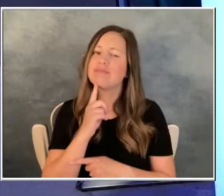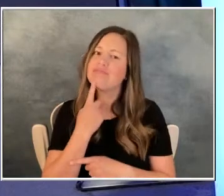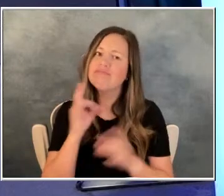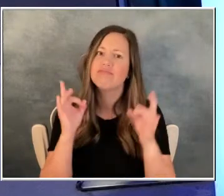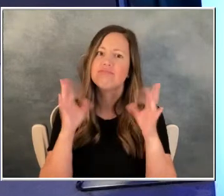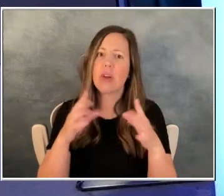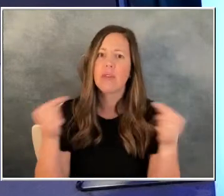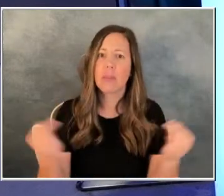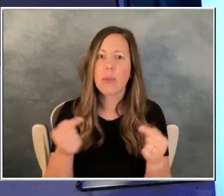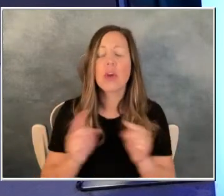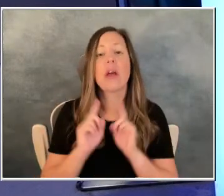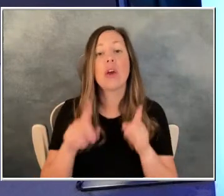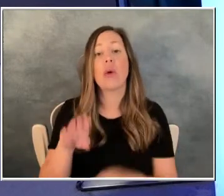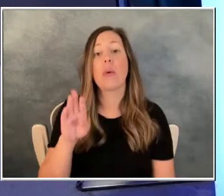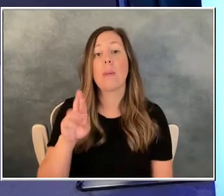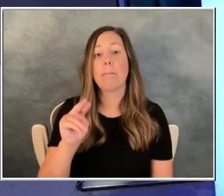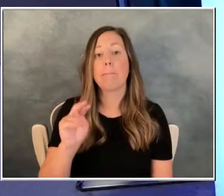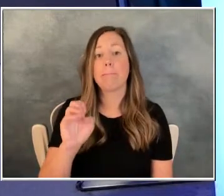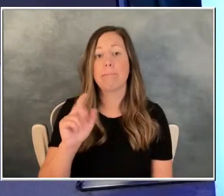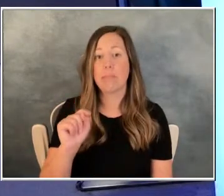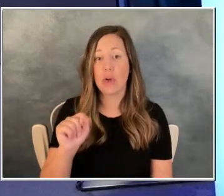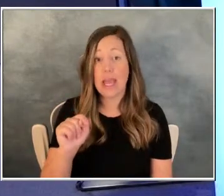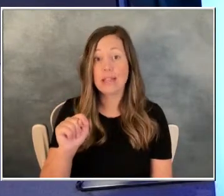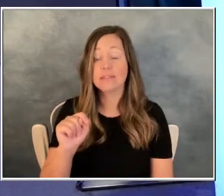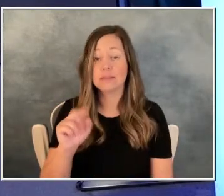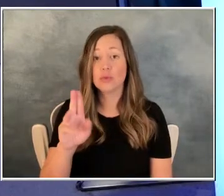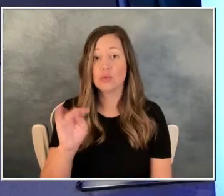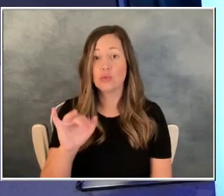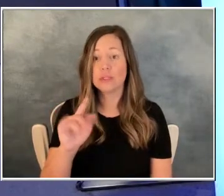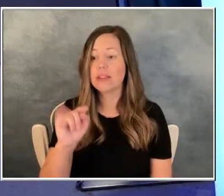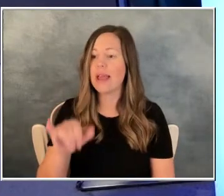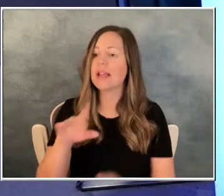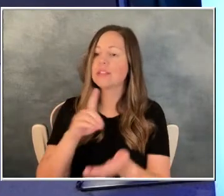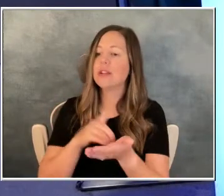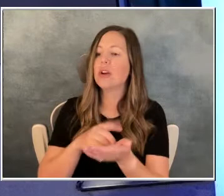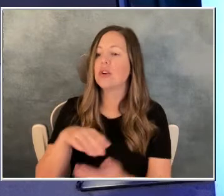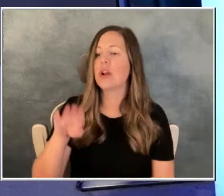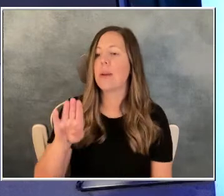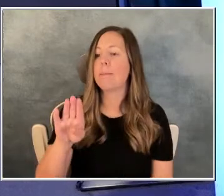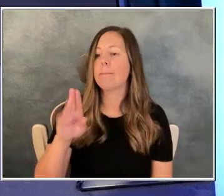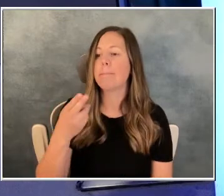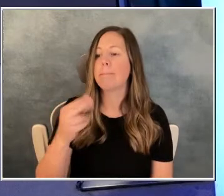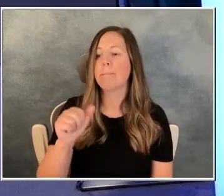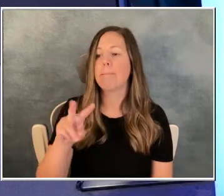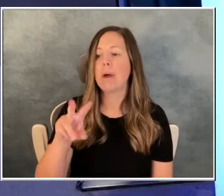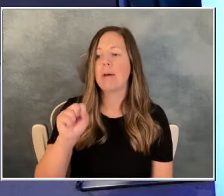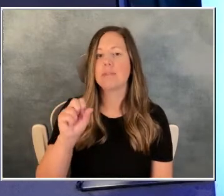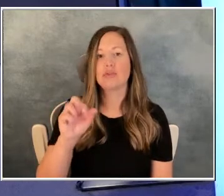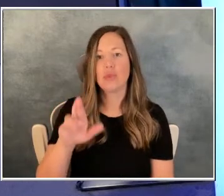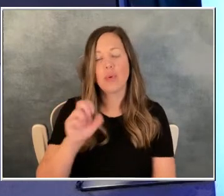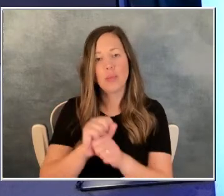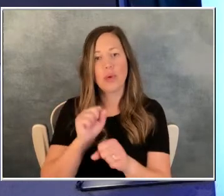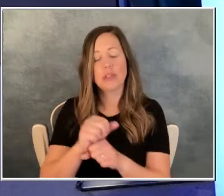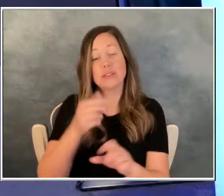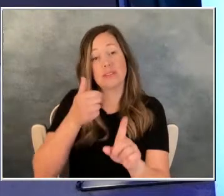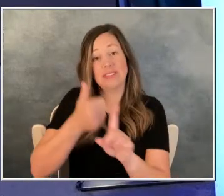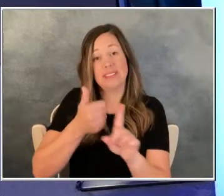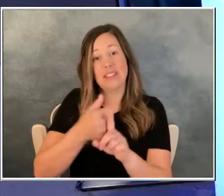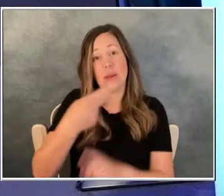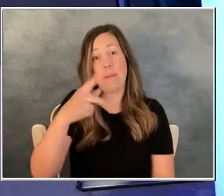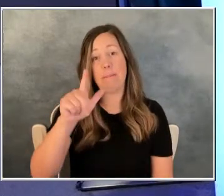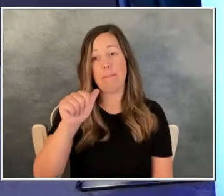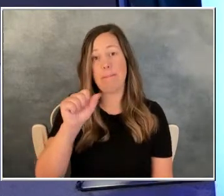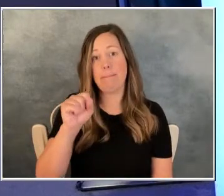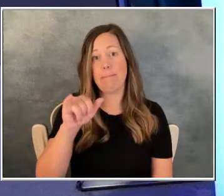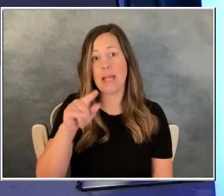Dhaval Bhavsar works. Dr. Bhavsar, thank you for being here. He is a plastic surgeon specializing in burn surgery and